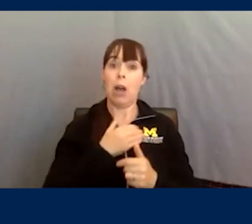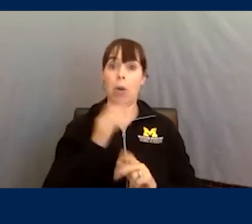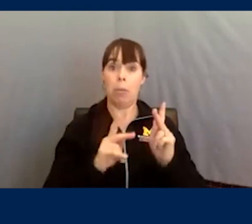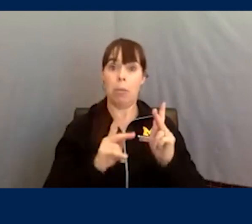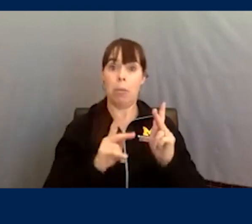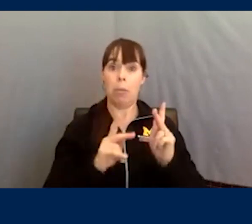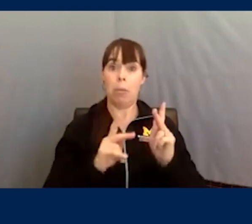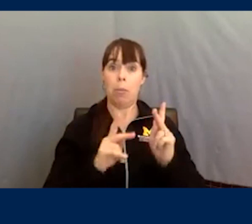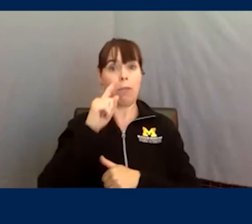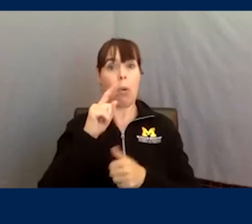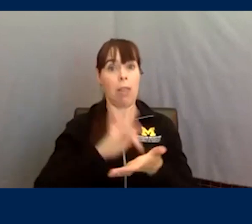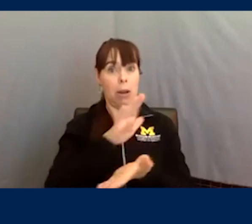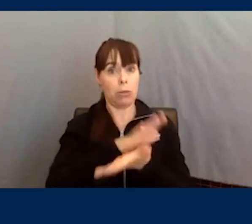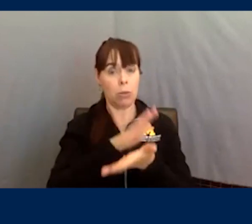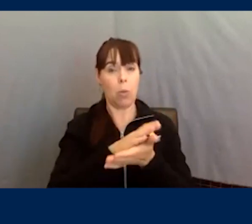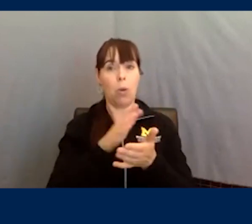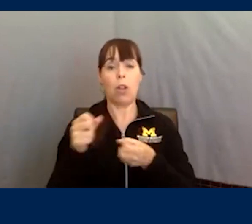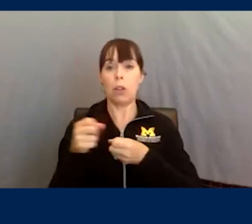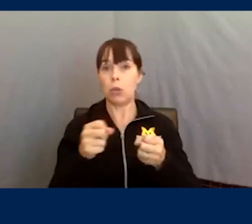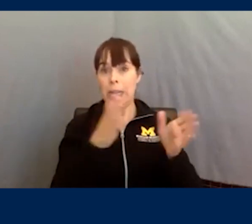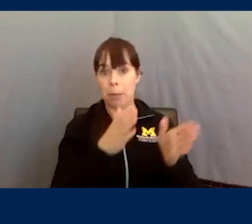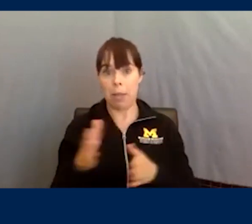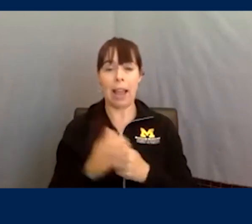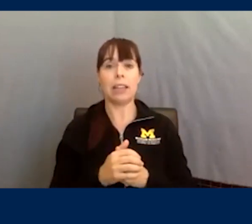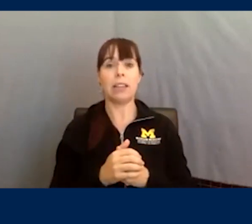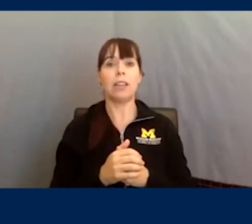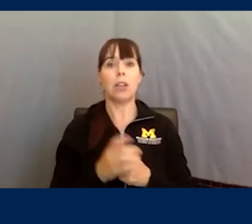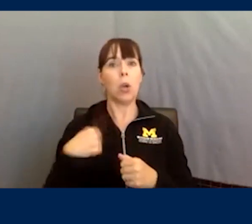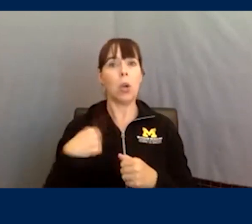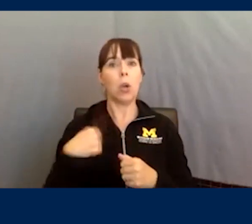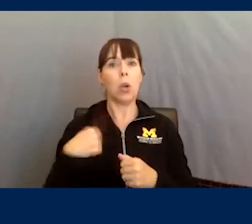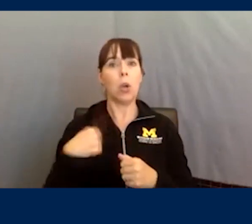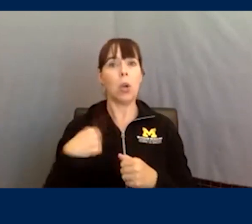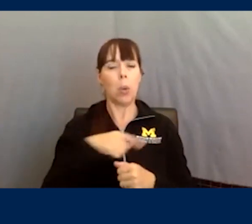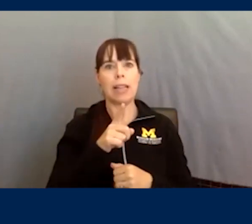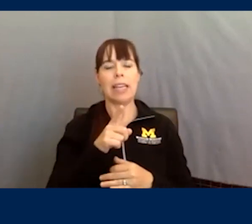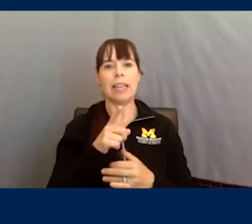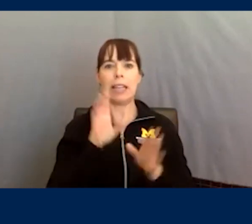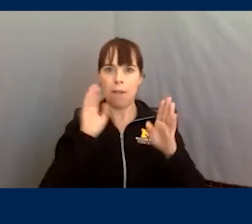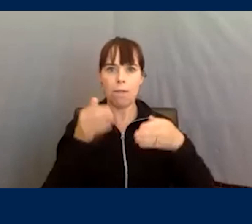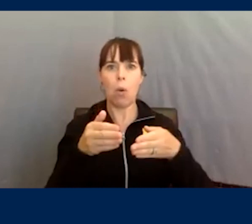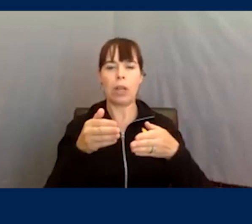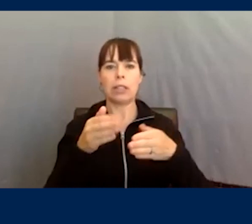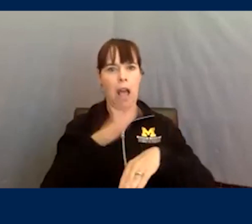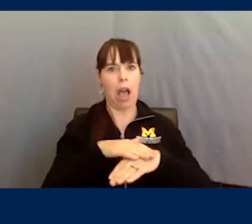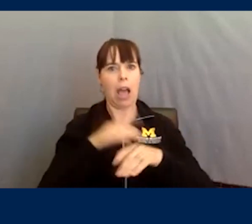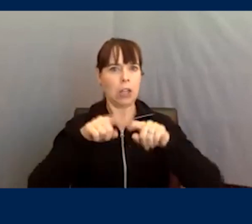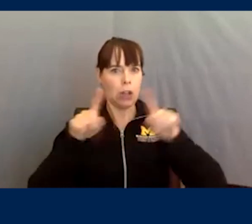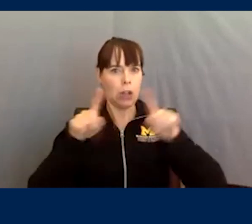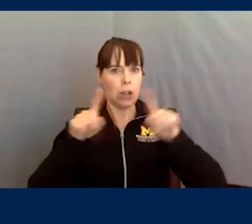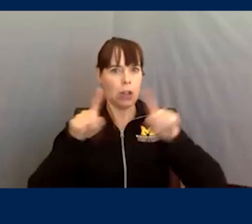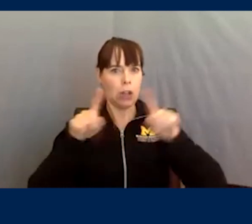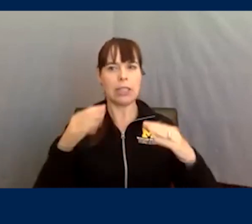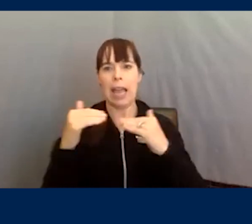of the medical school strategic plan, where we really focus on diversity,